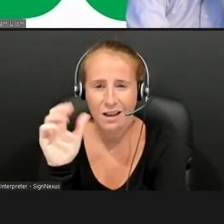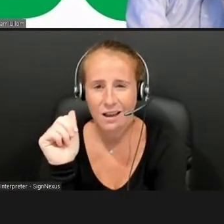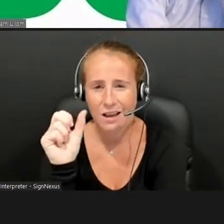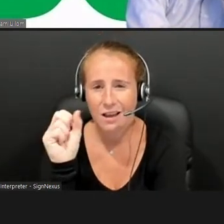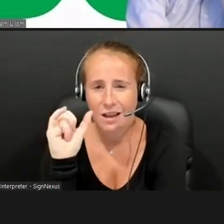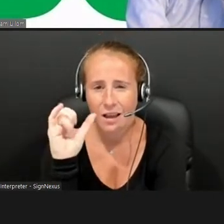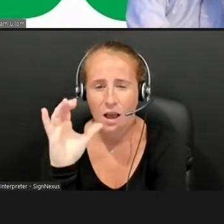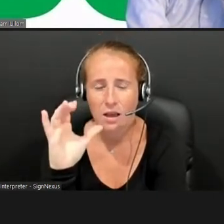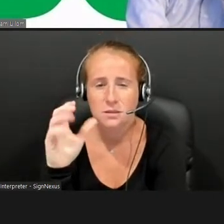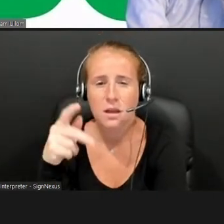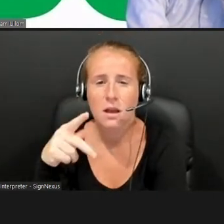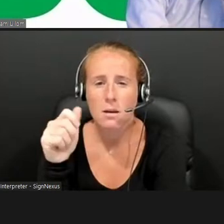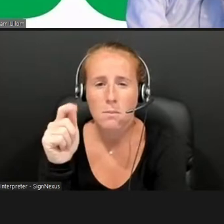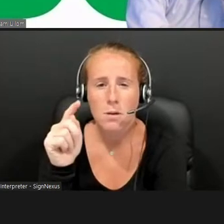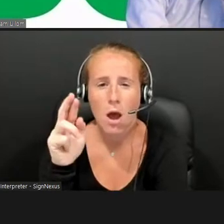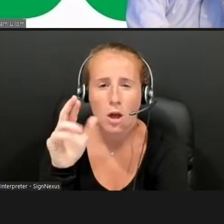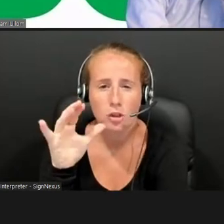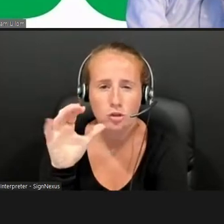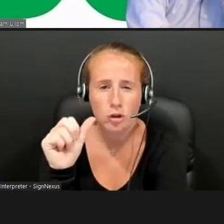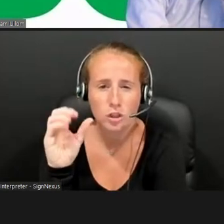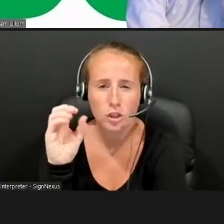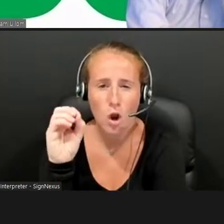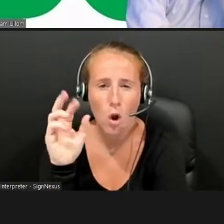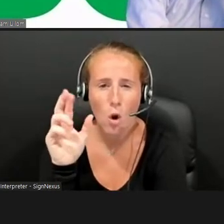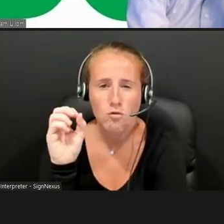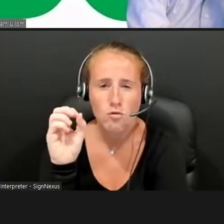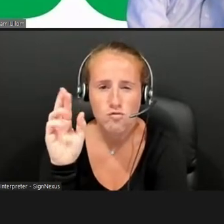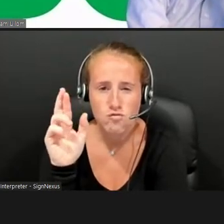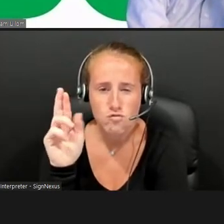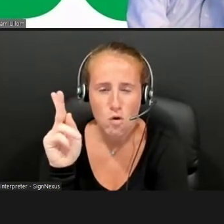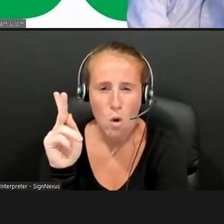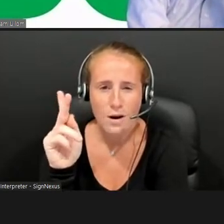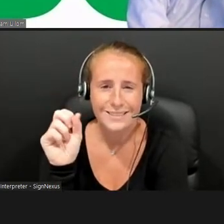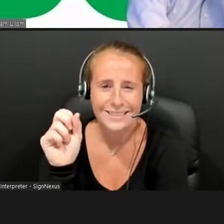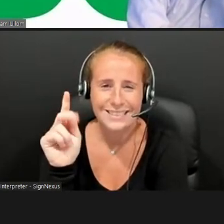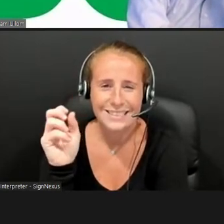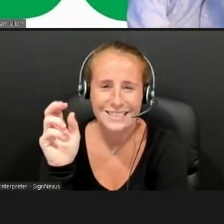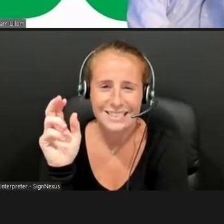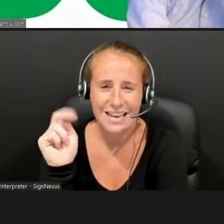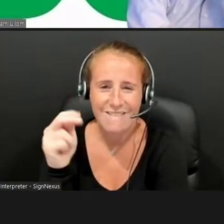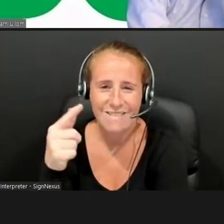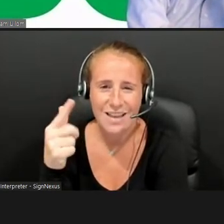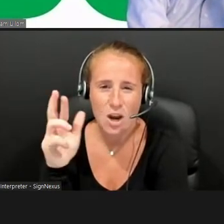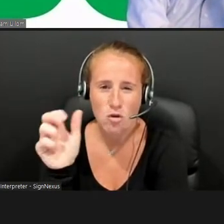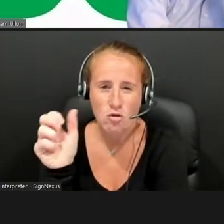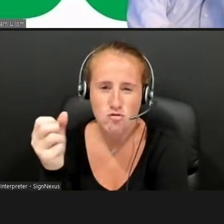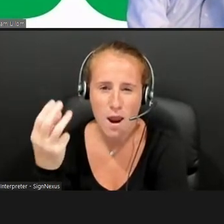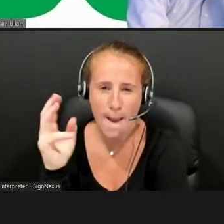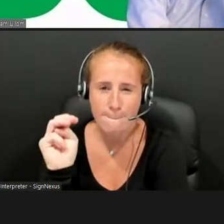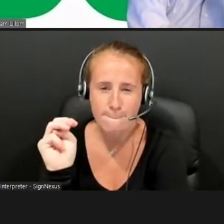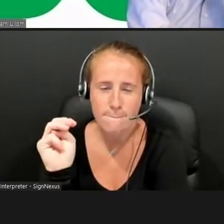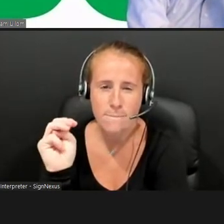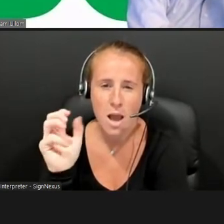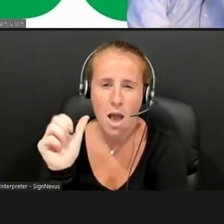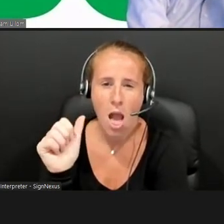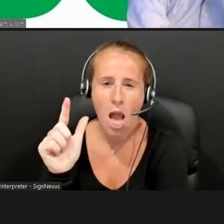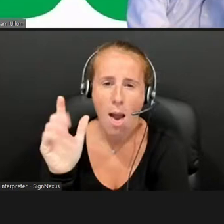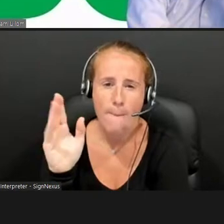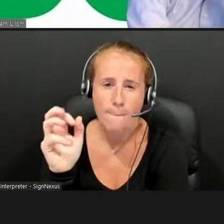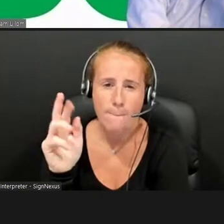Patricia O'Rourke Stephen Graham Alberto